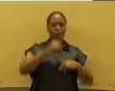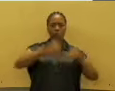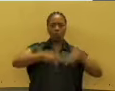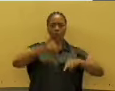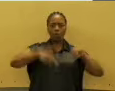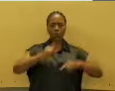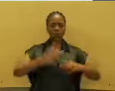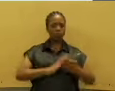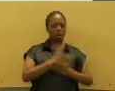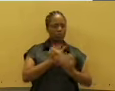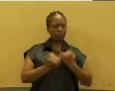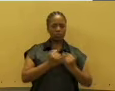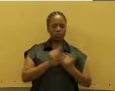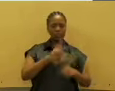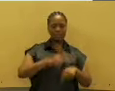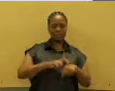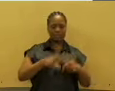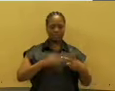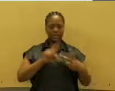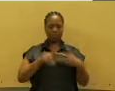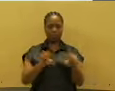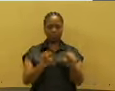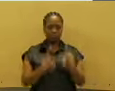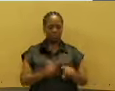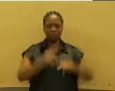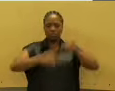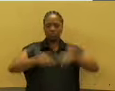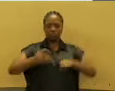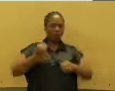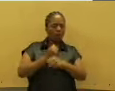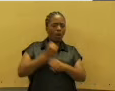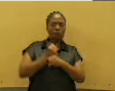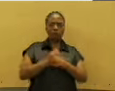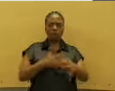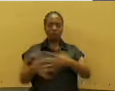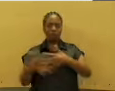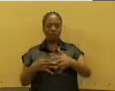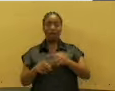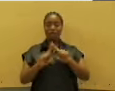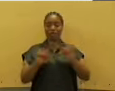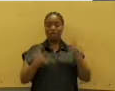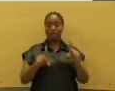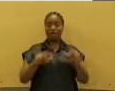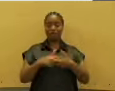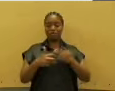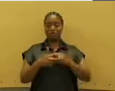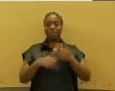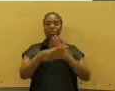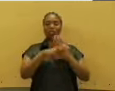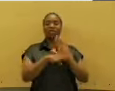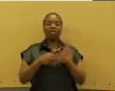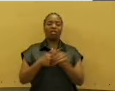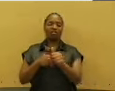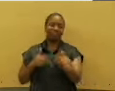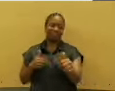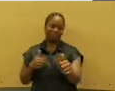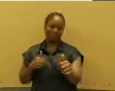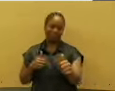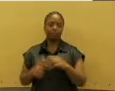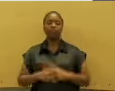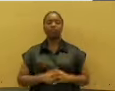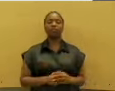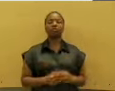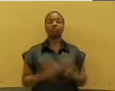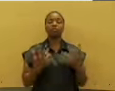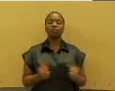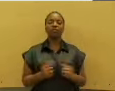needs and opportunities, I suppose, but we do have a problem because policy is lagging behind. So what happens is sexual